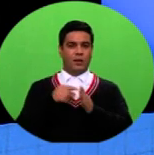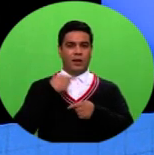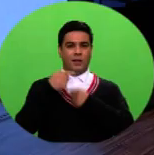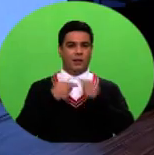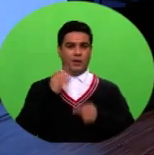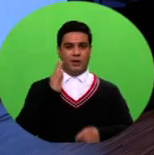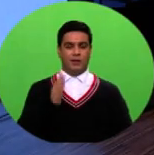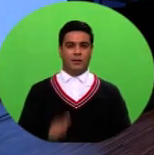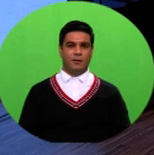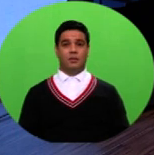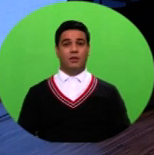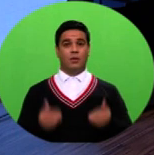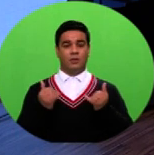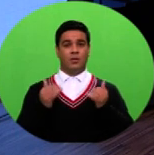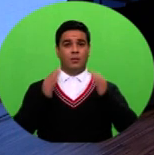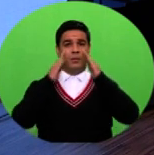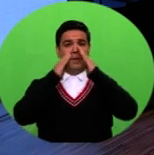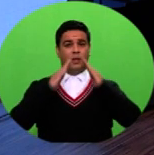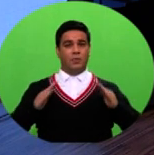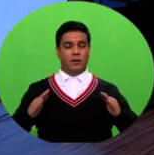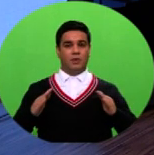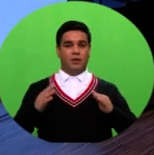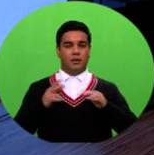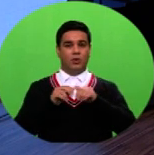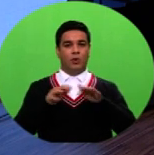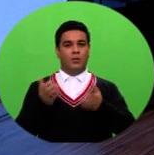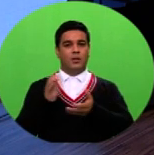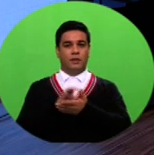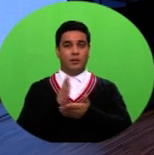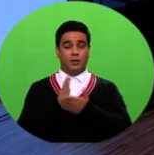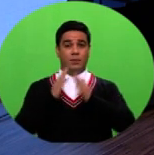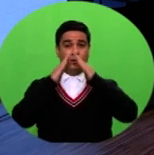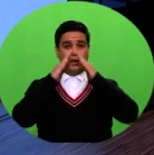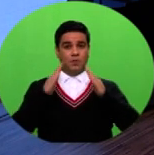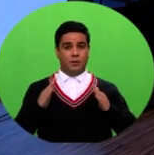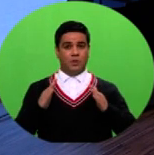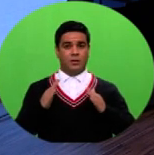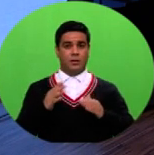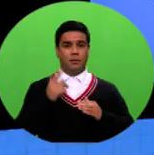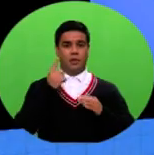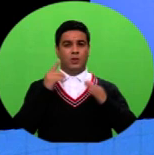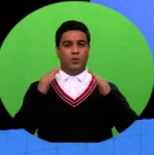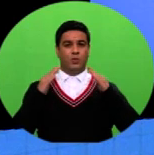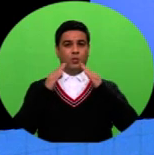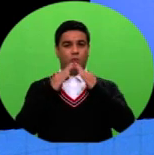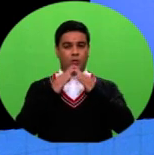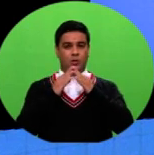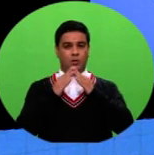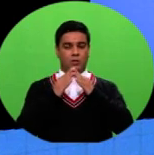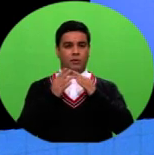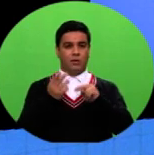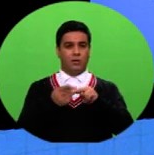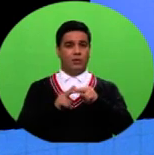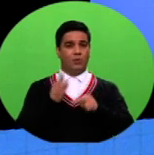aytiladi. Endi piramidaning yoyilmasi bilan tanishamiz. Piramida bitta uchga ega